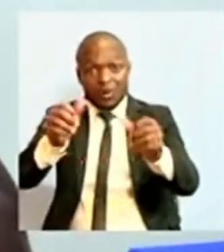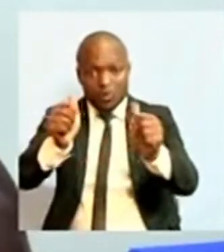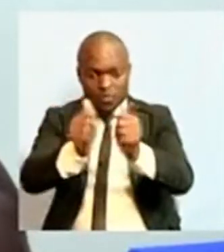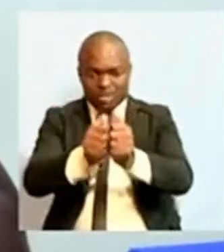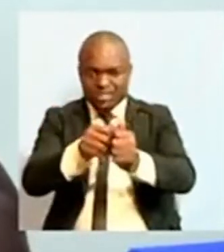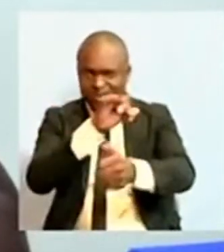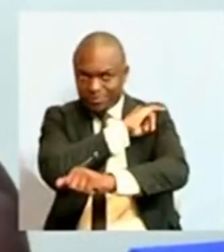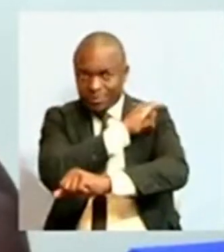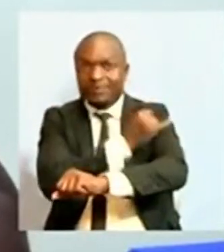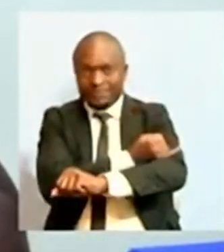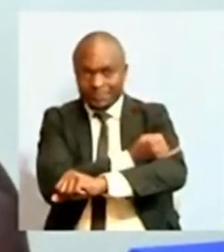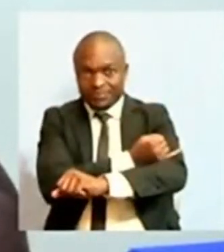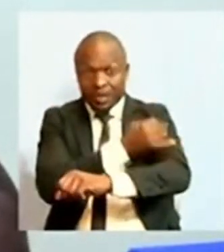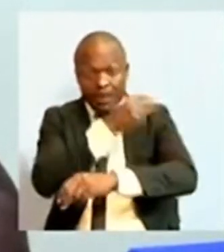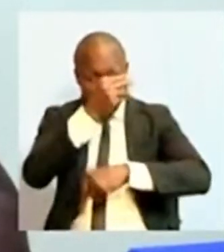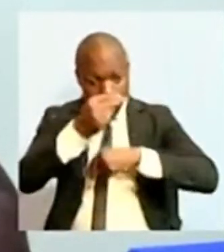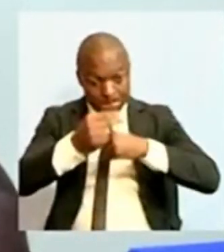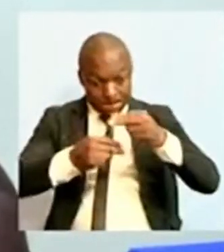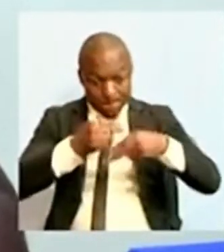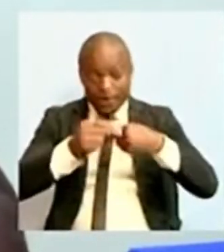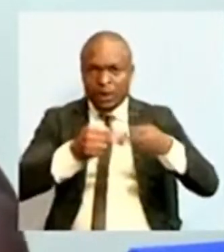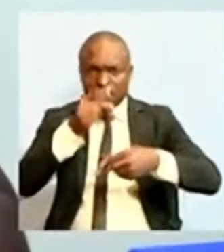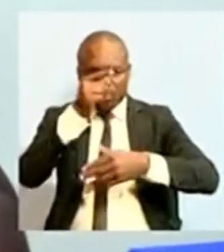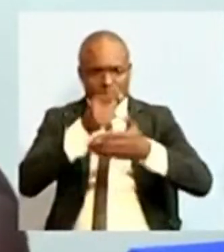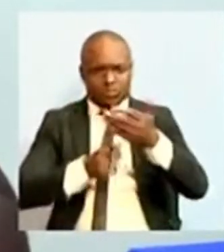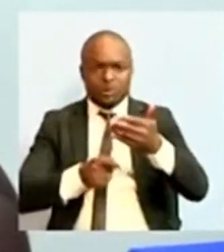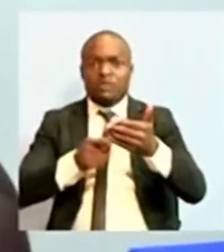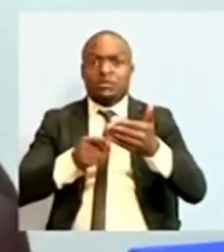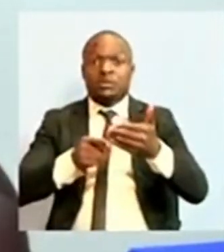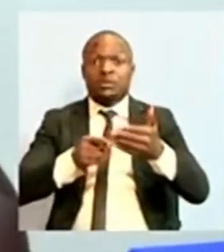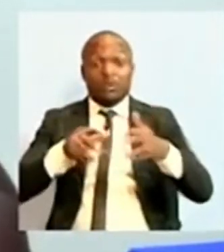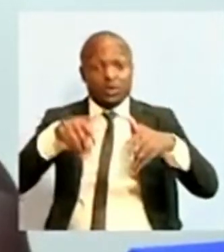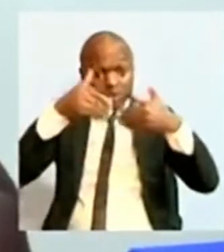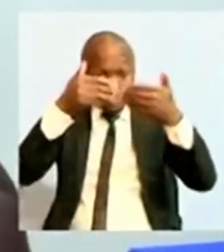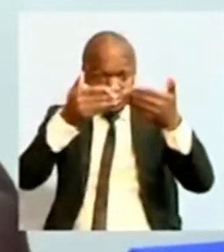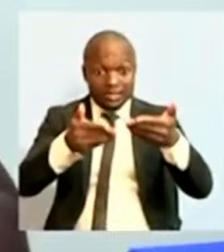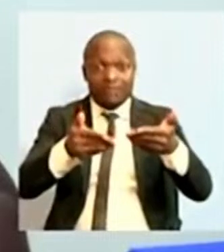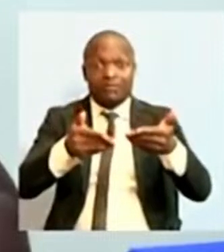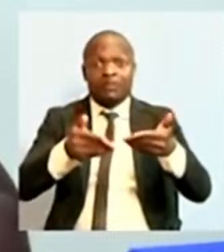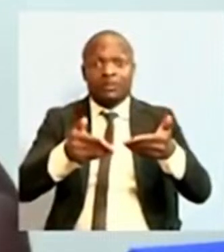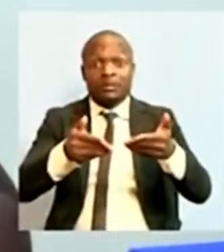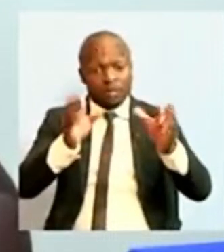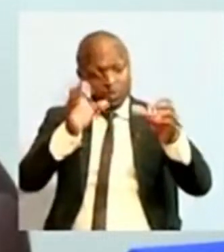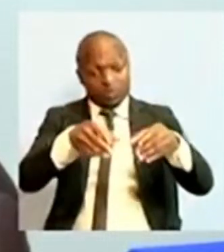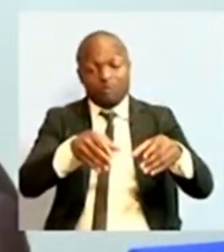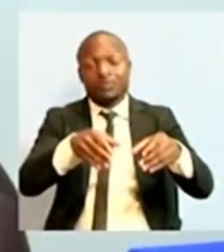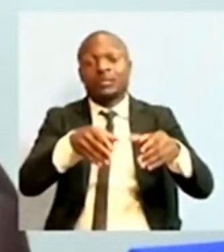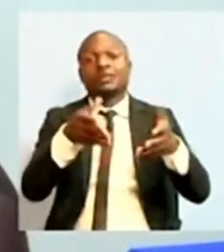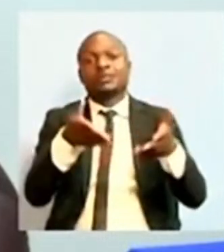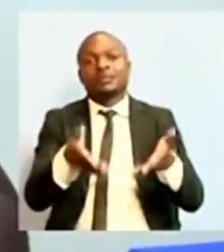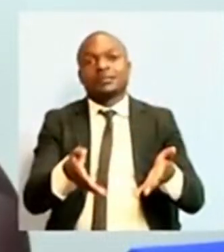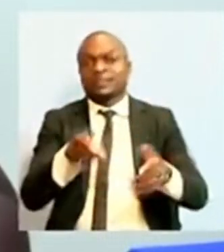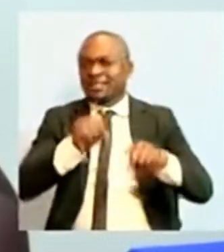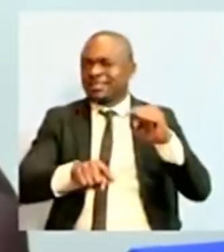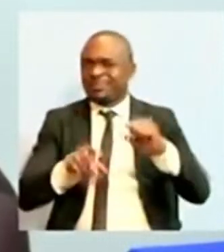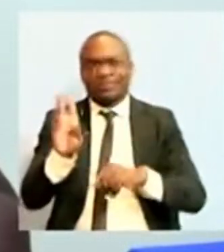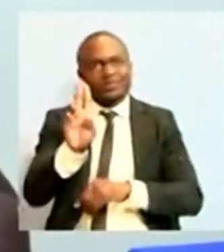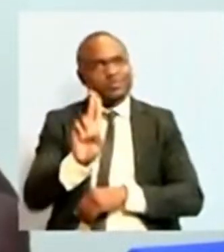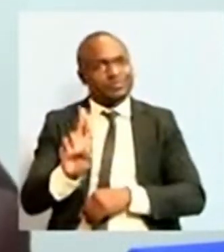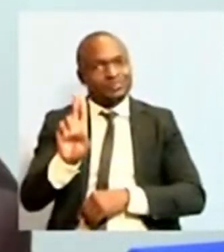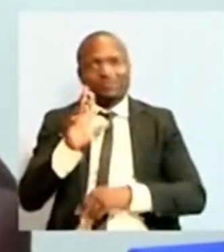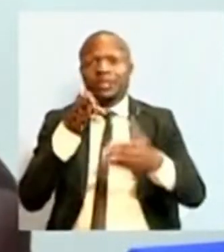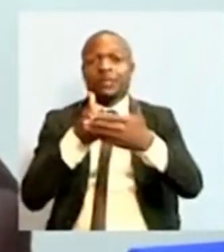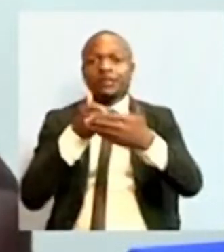immunity, meaning that whatever you submit to this committee cannot be used against